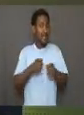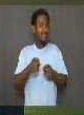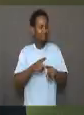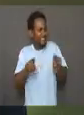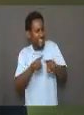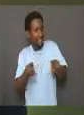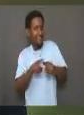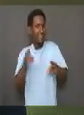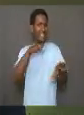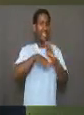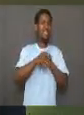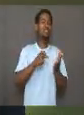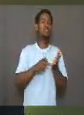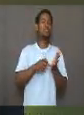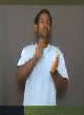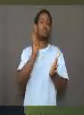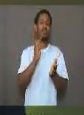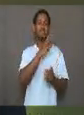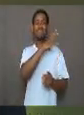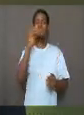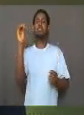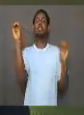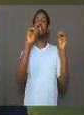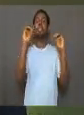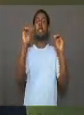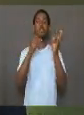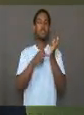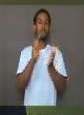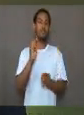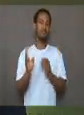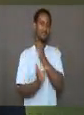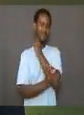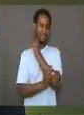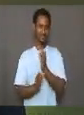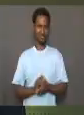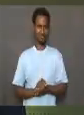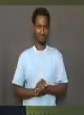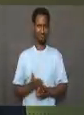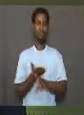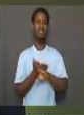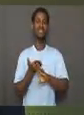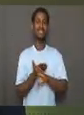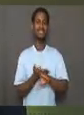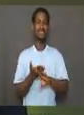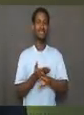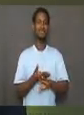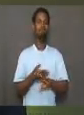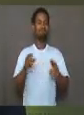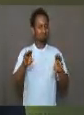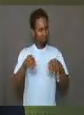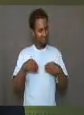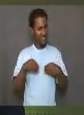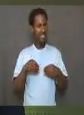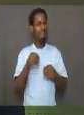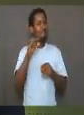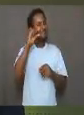in democratic and non-democratic countries? Please, take a few minutes